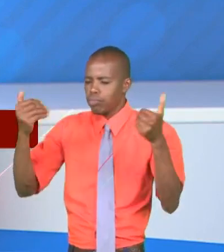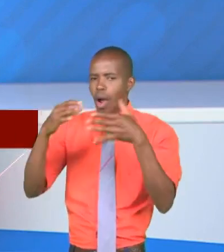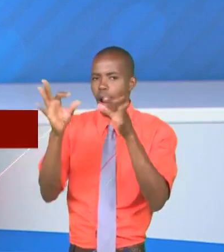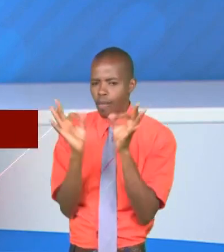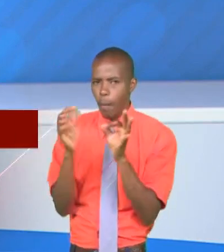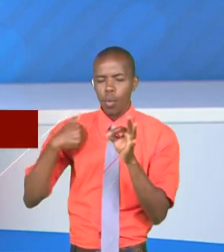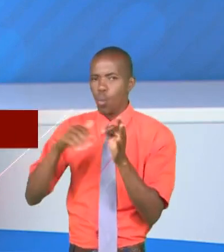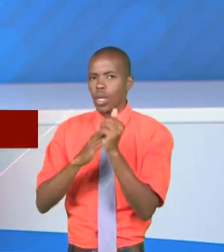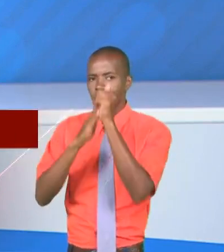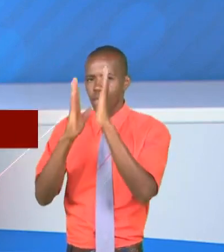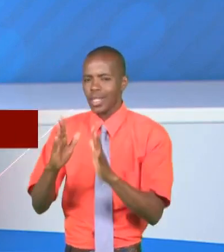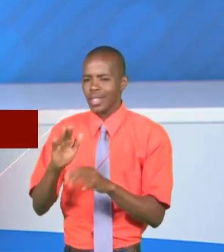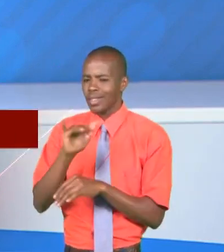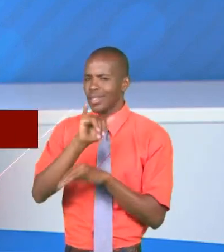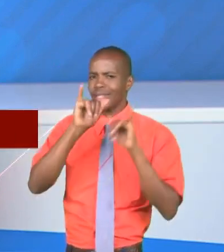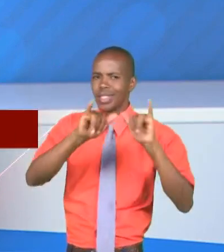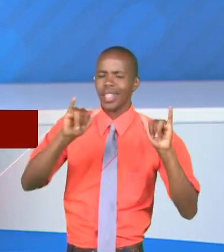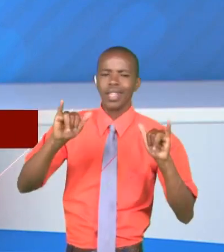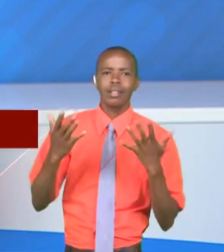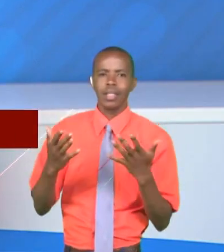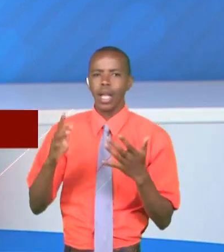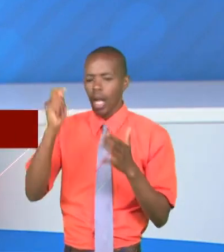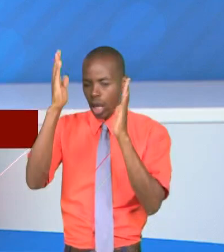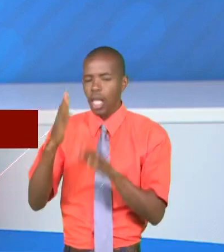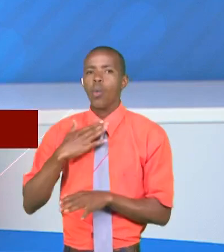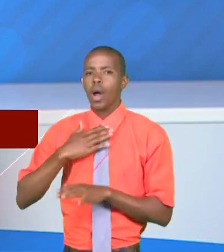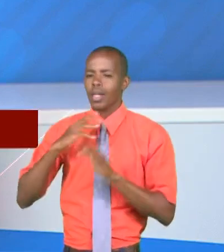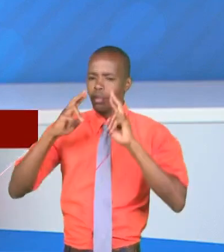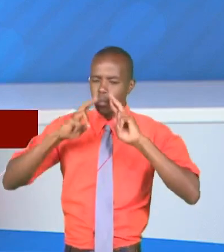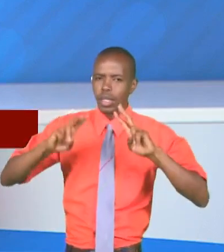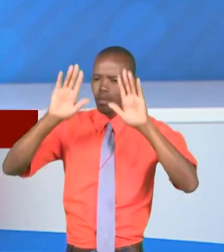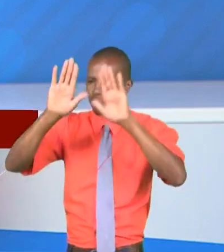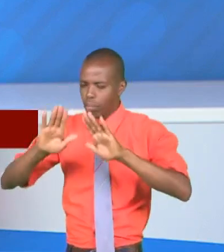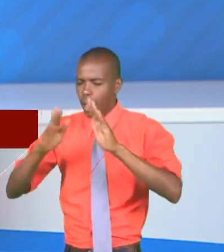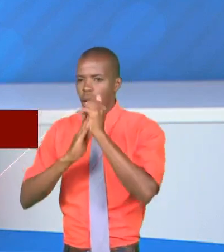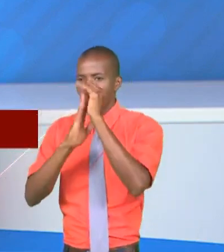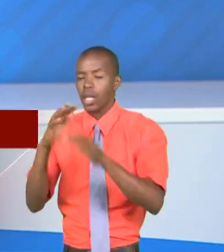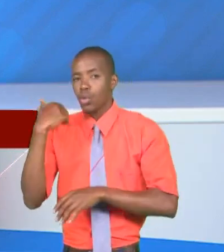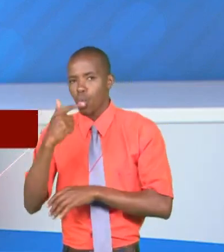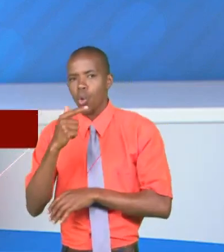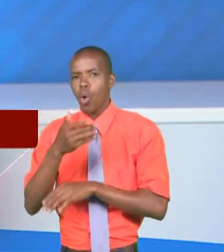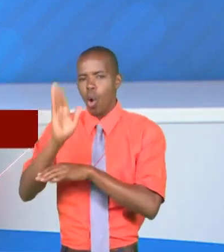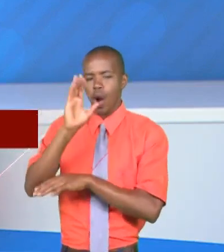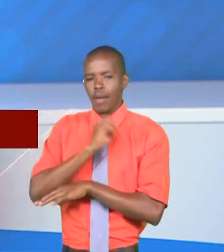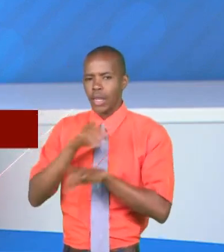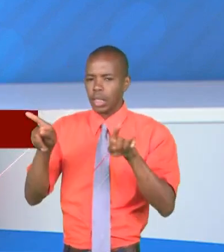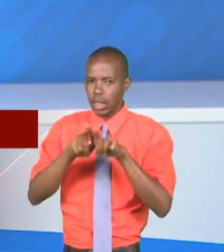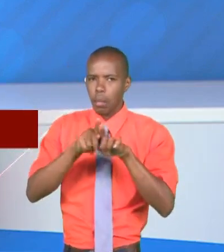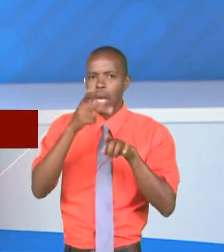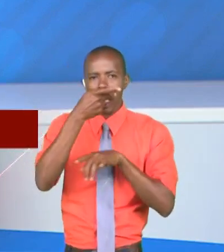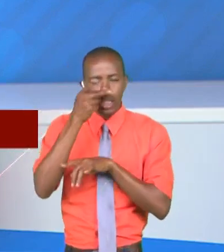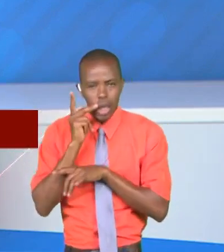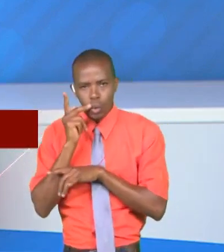as leaders, this is not the campaign we want. Kenyans want a peaceful campaign. They want leaders who fear God, like Kalonzo Musyoka,